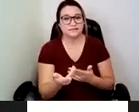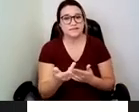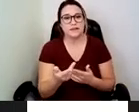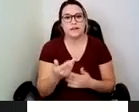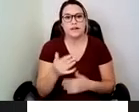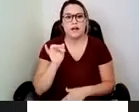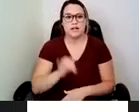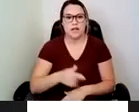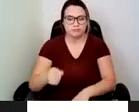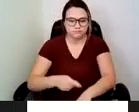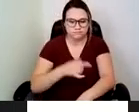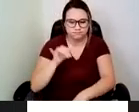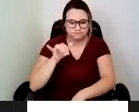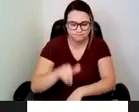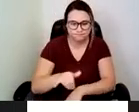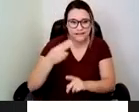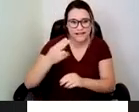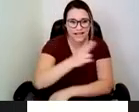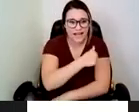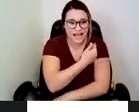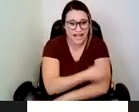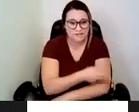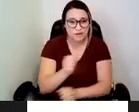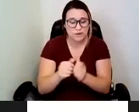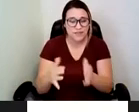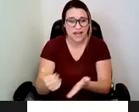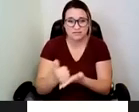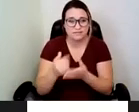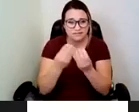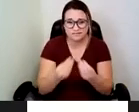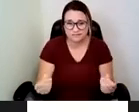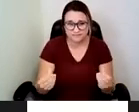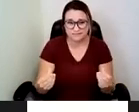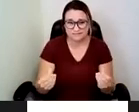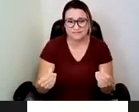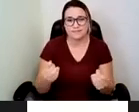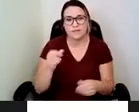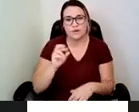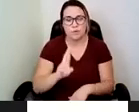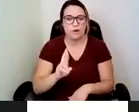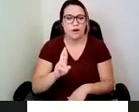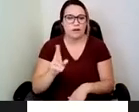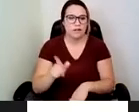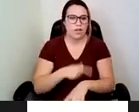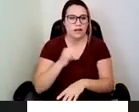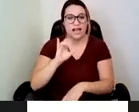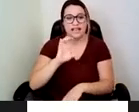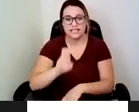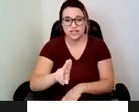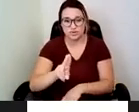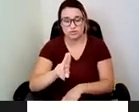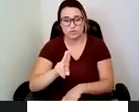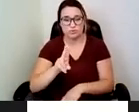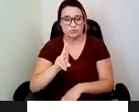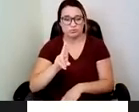hospital without starting to regain health, and the same with a long intensive care unit admission without evidence